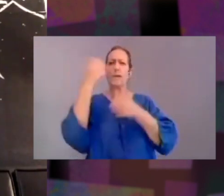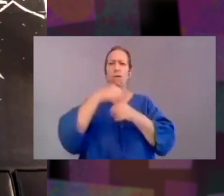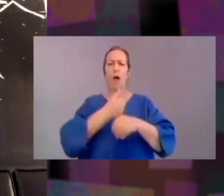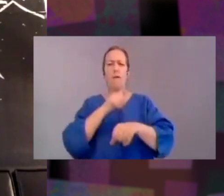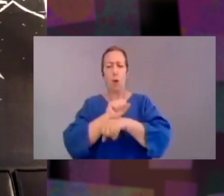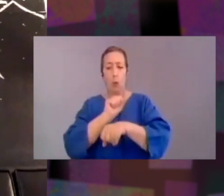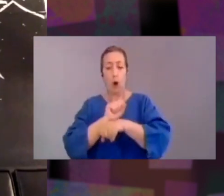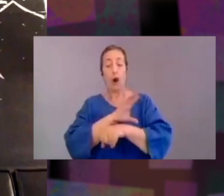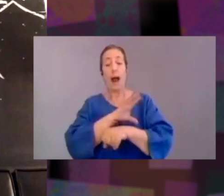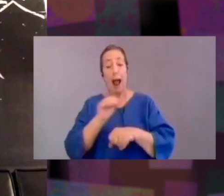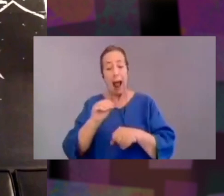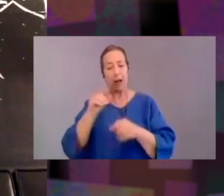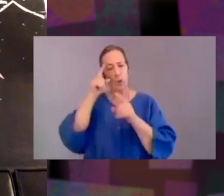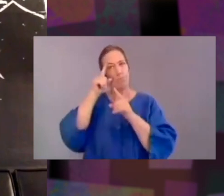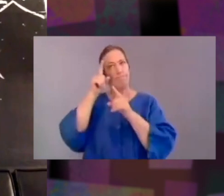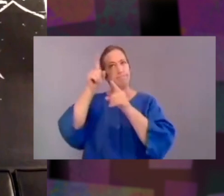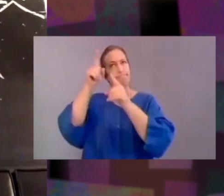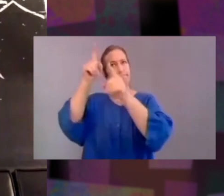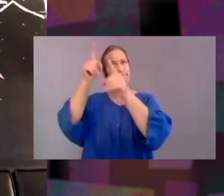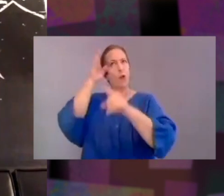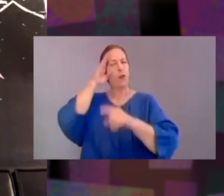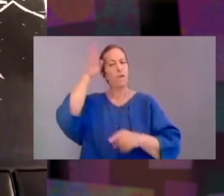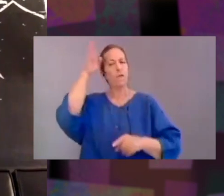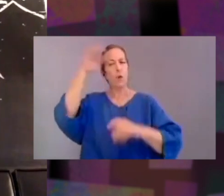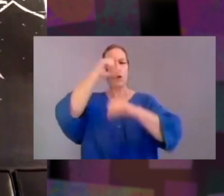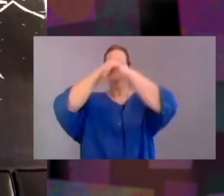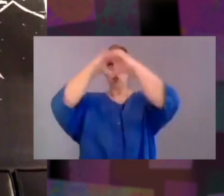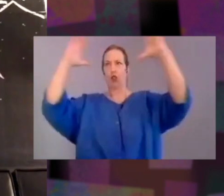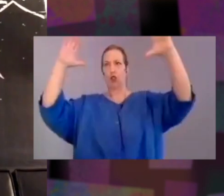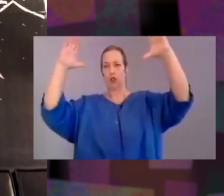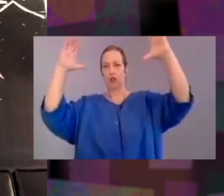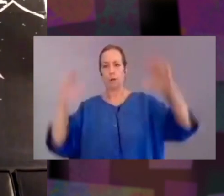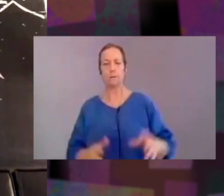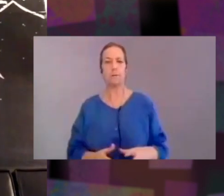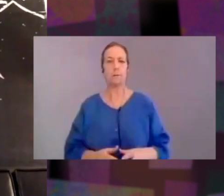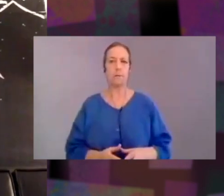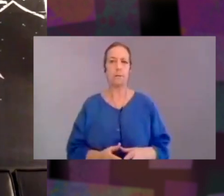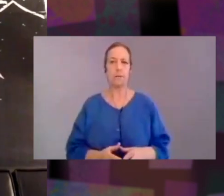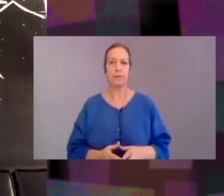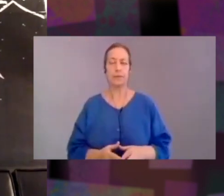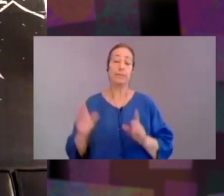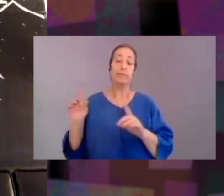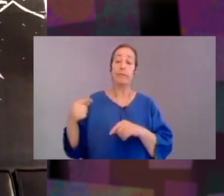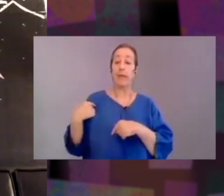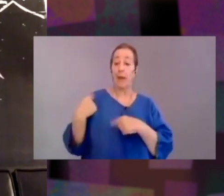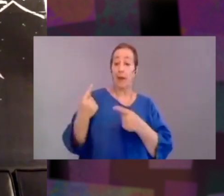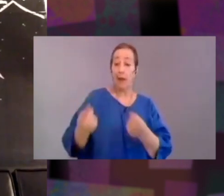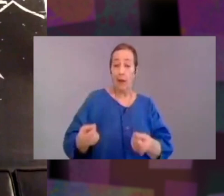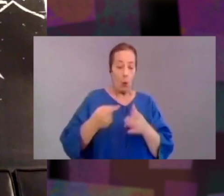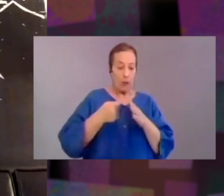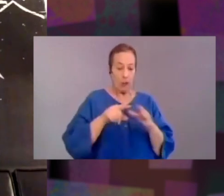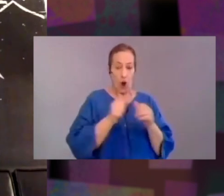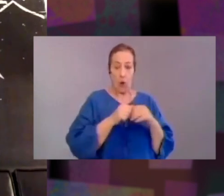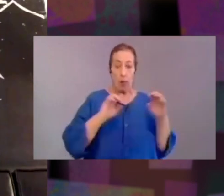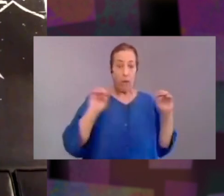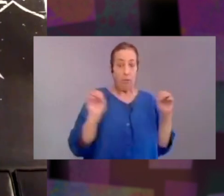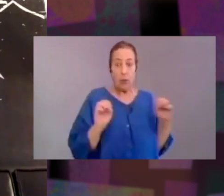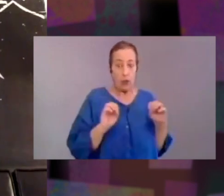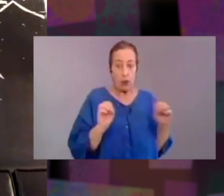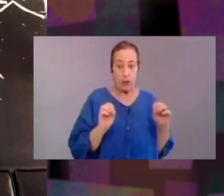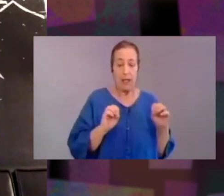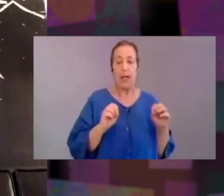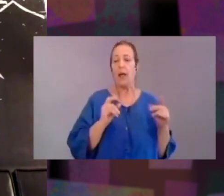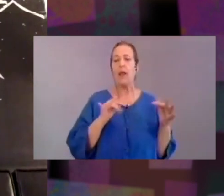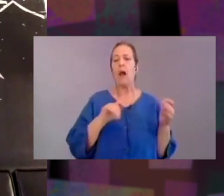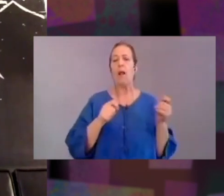As we've shifted this past year from a time of acute emergency to a sustained liminal period,